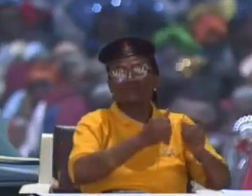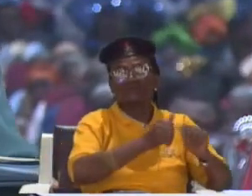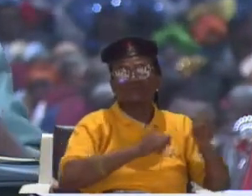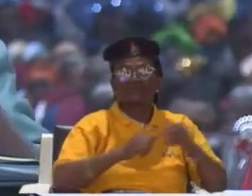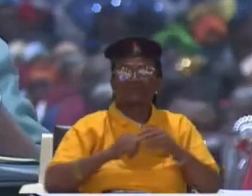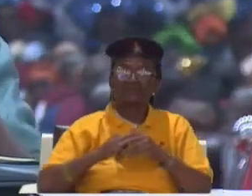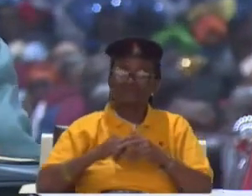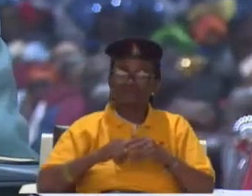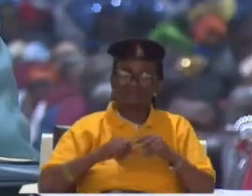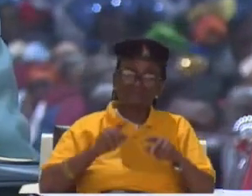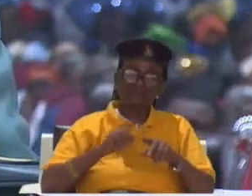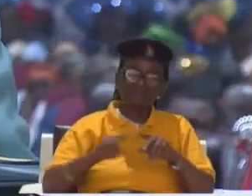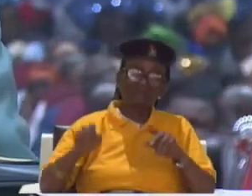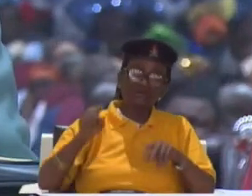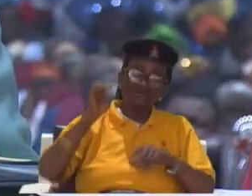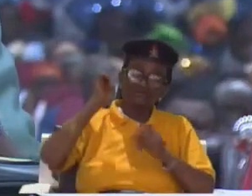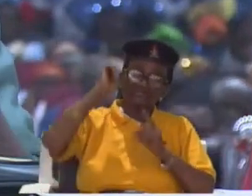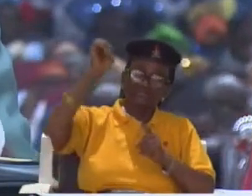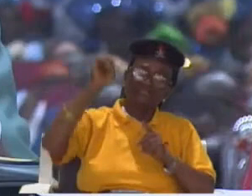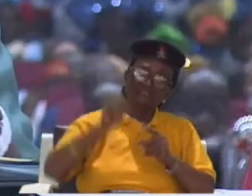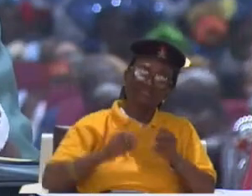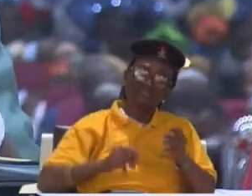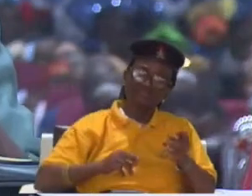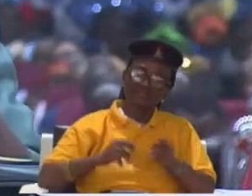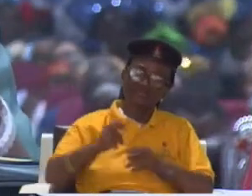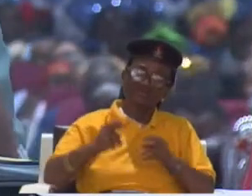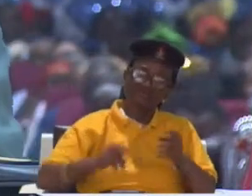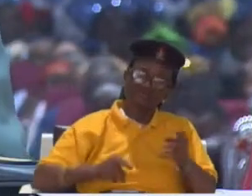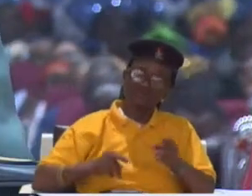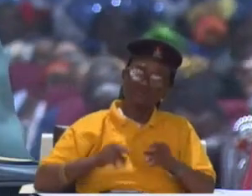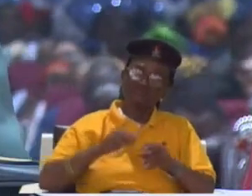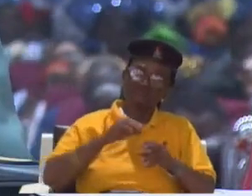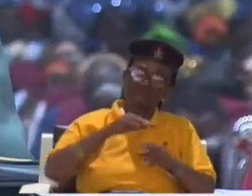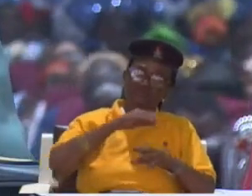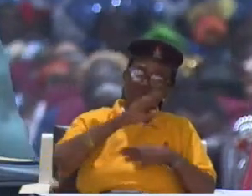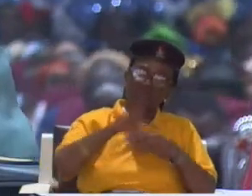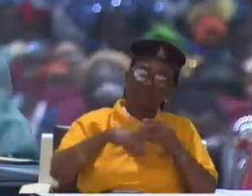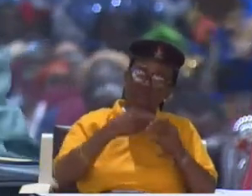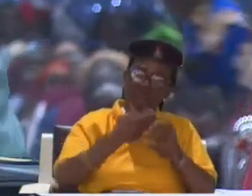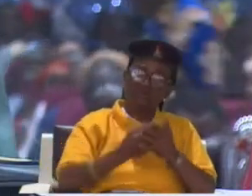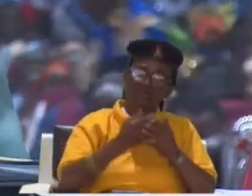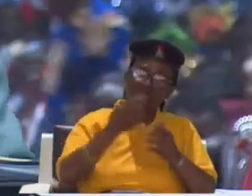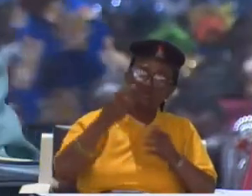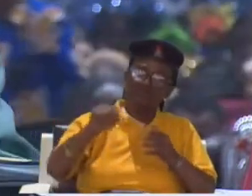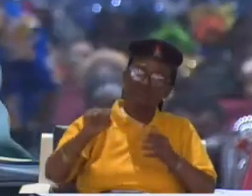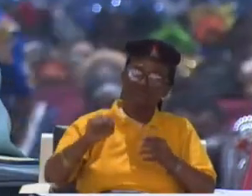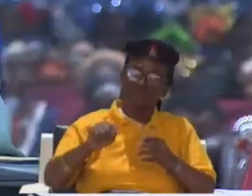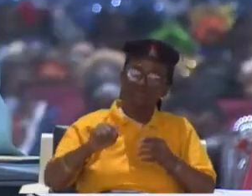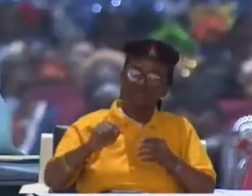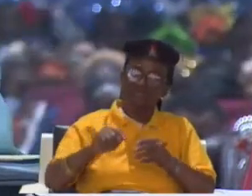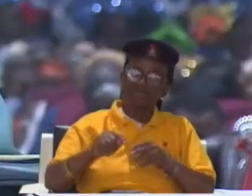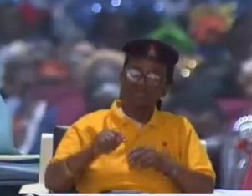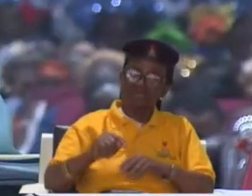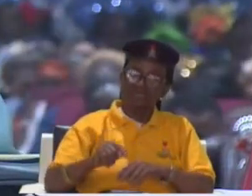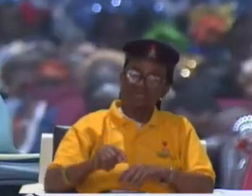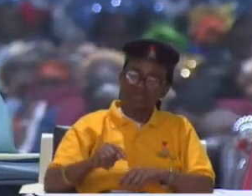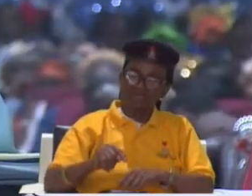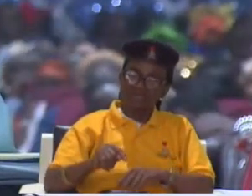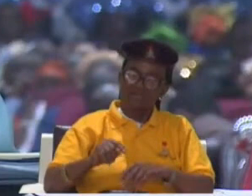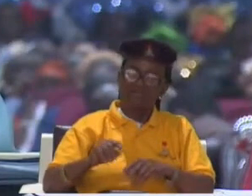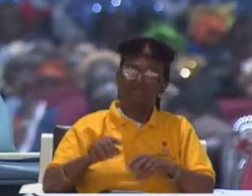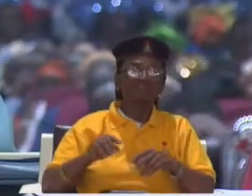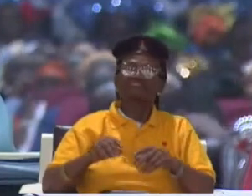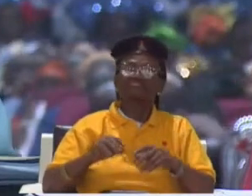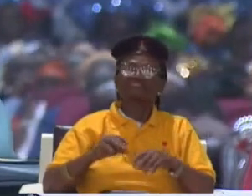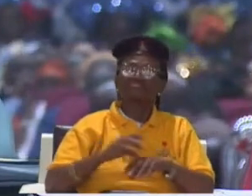But he controls all the problems on this earth